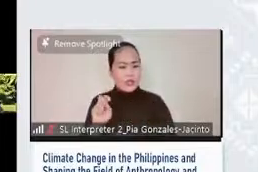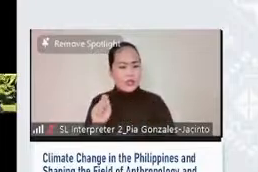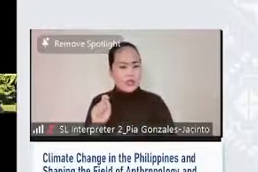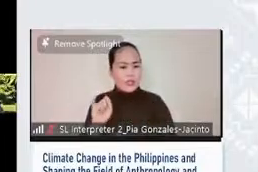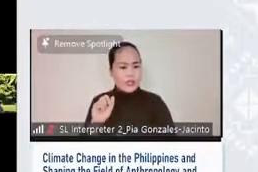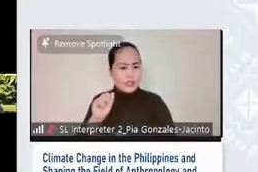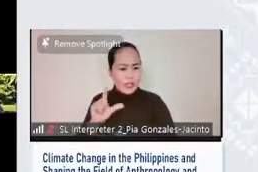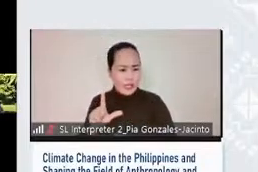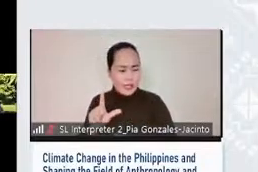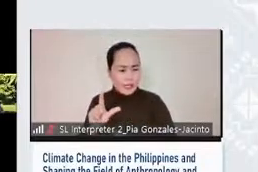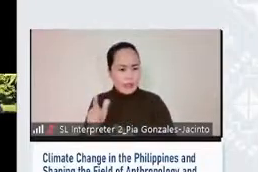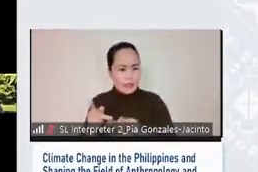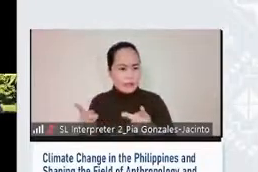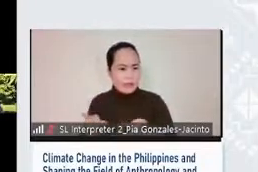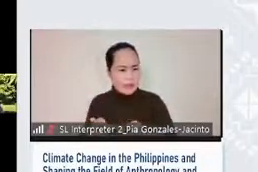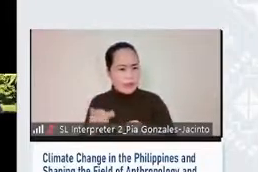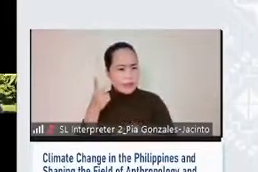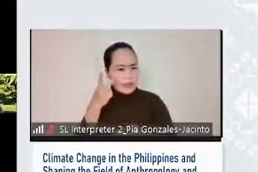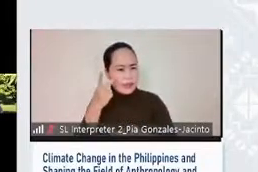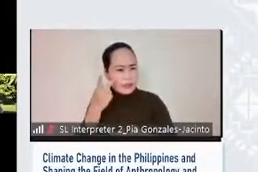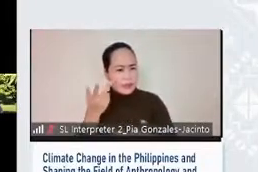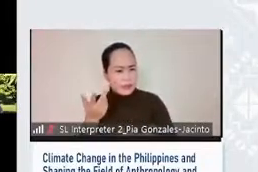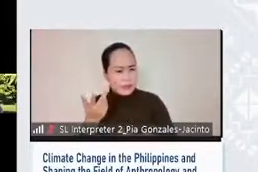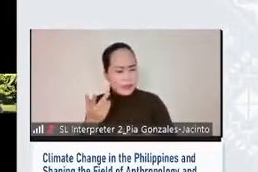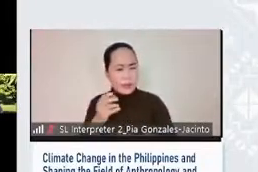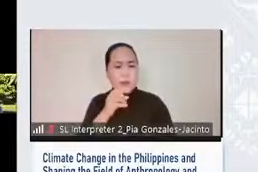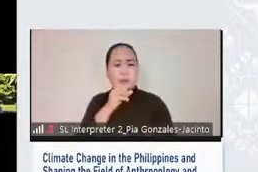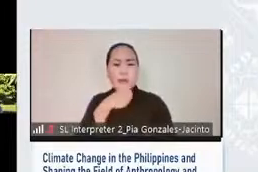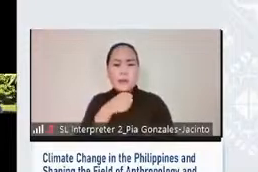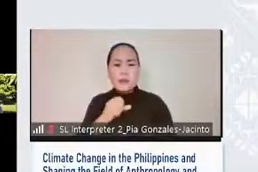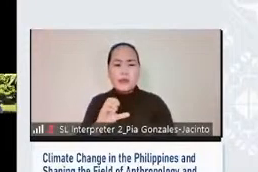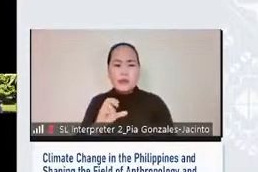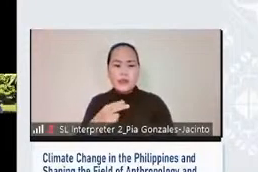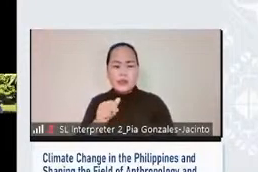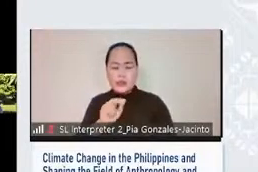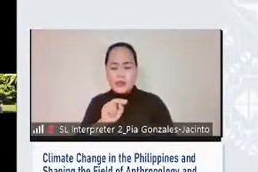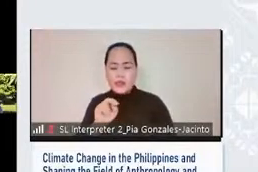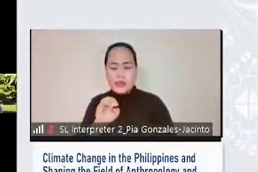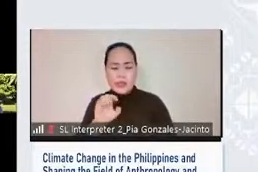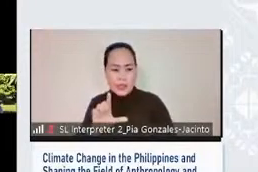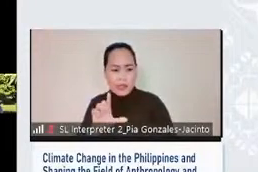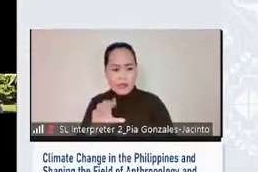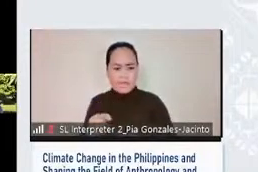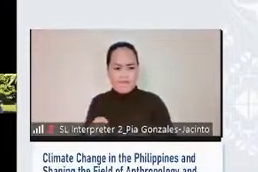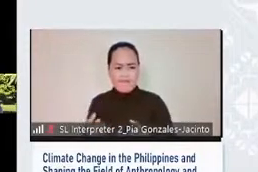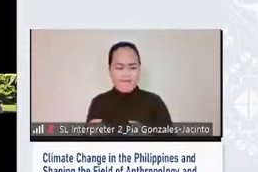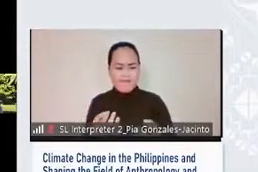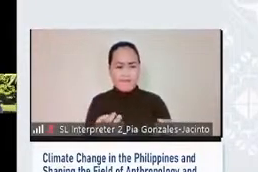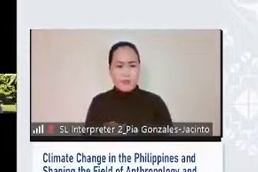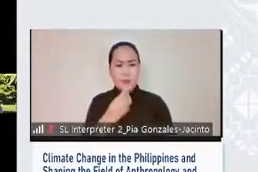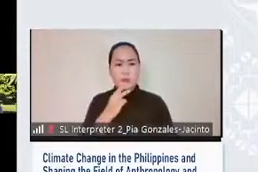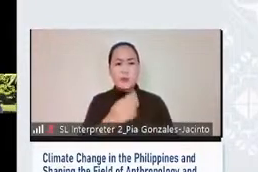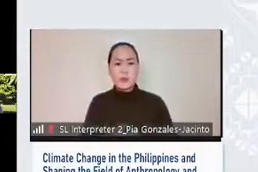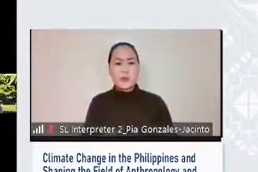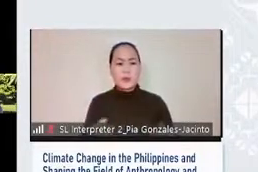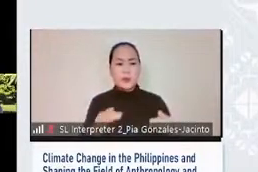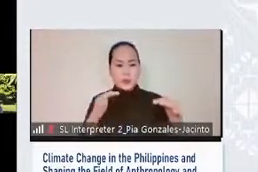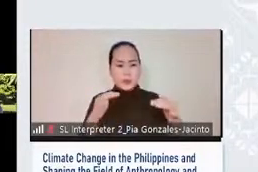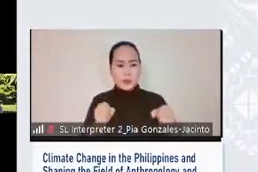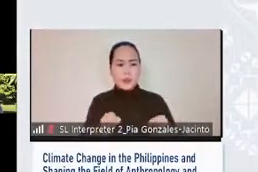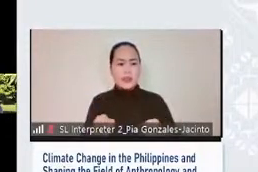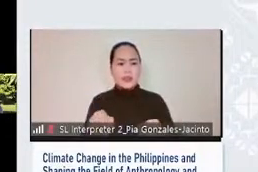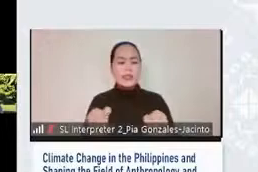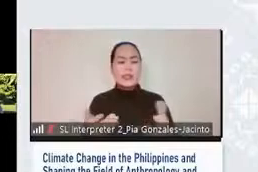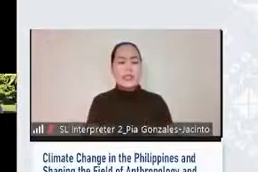reaches of the river, could lead to breaching into the old channel and major flooding throughout the streets of Vigan. Another city